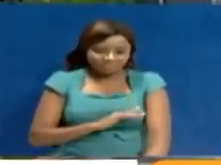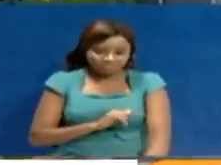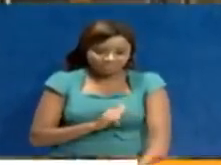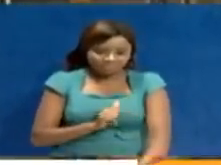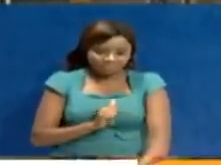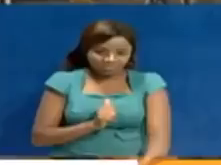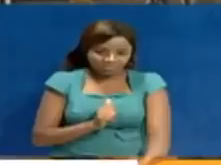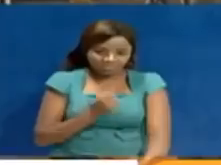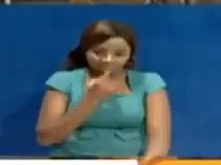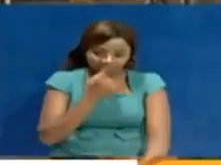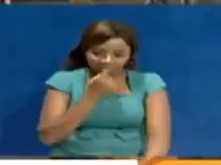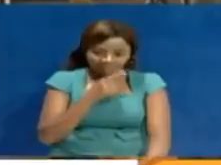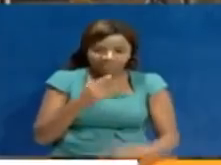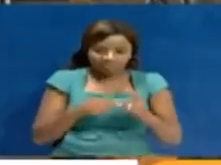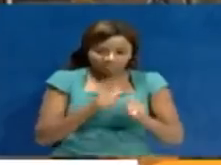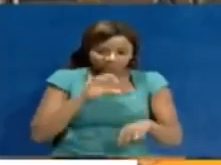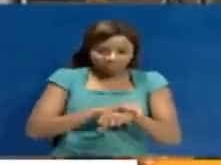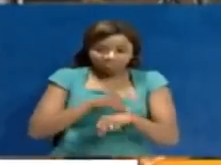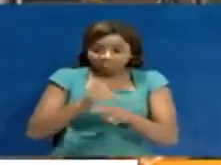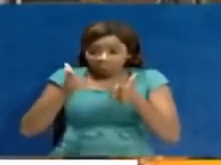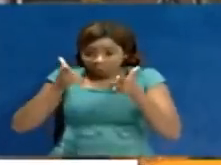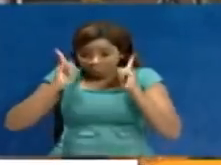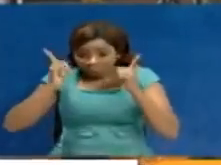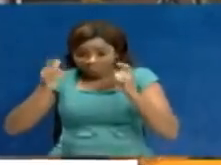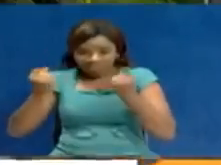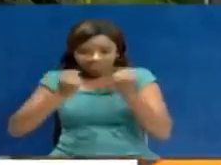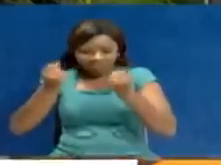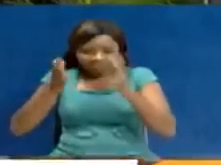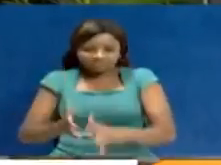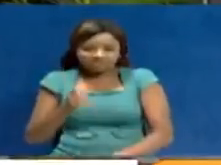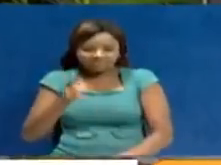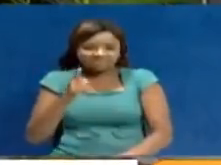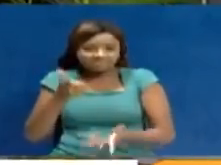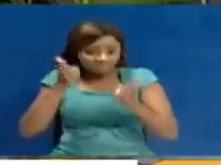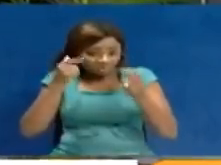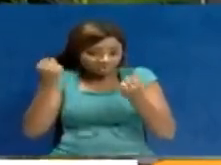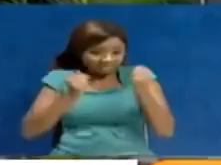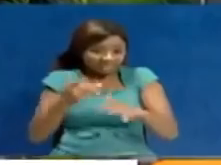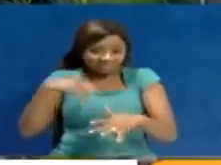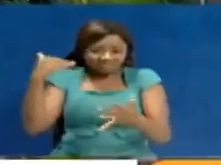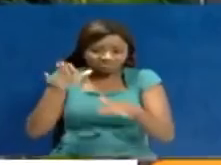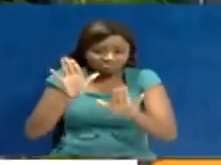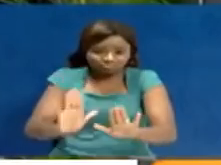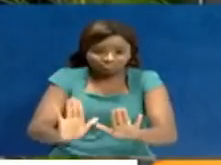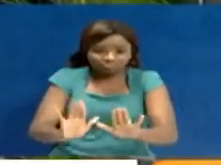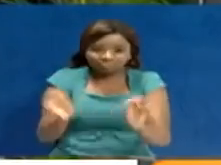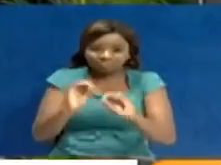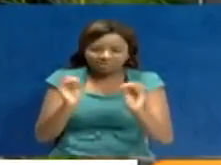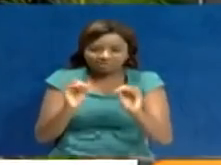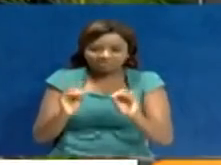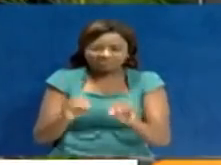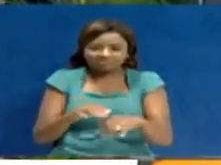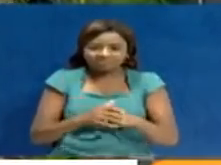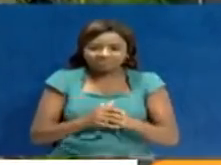he's receiving treatment. The driver of the truck, the reason why the driver of the truck refused to stop after